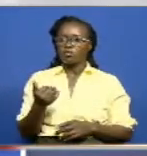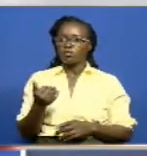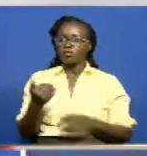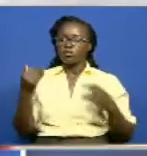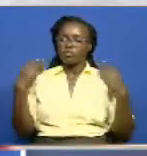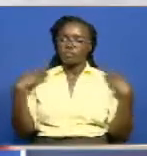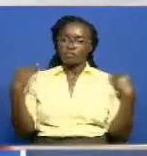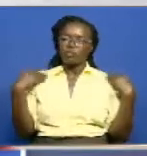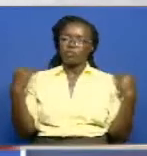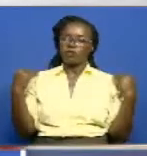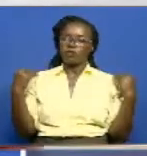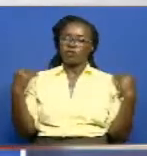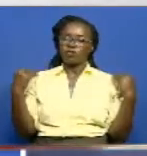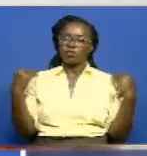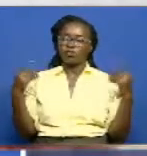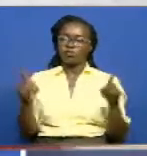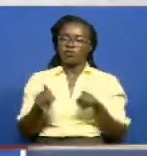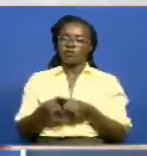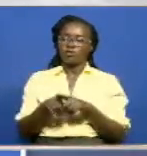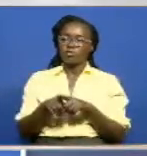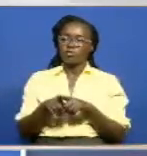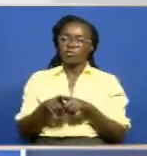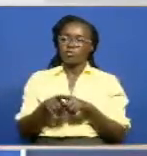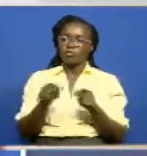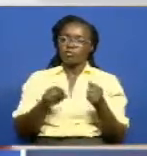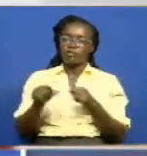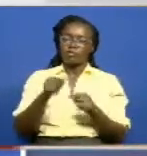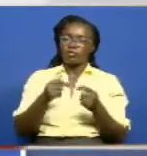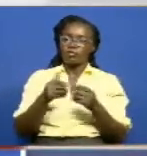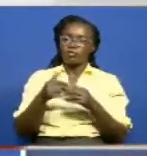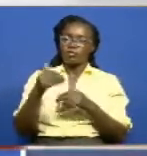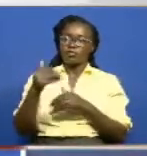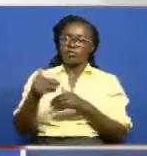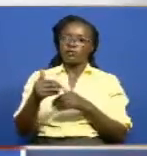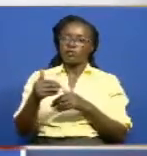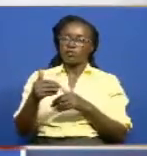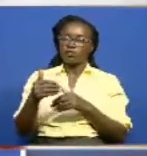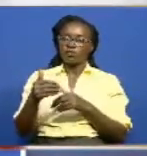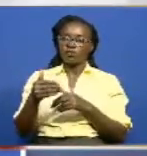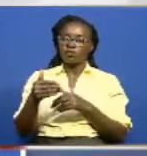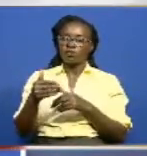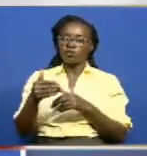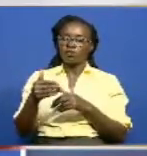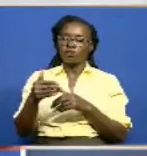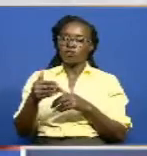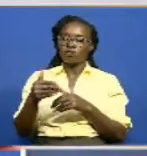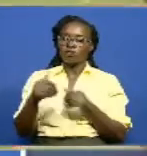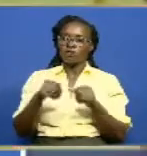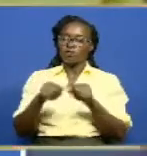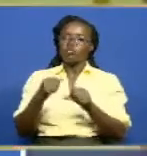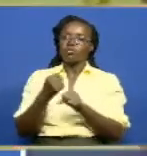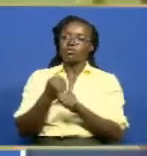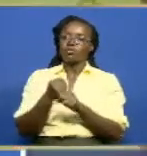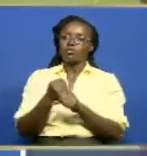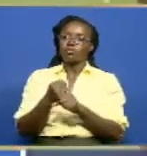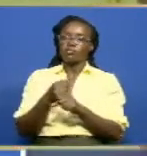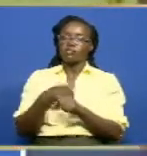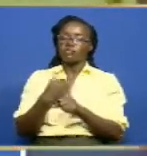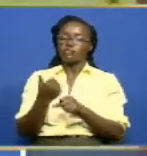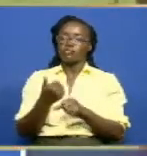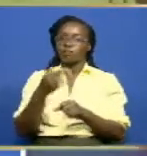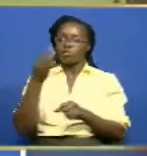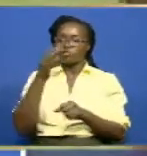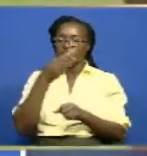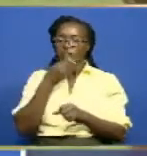to practice, because we still have a lot of rounds to come. So I'll go to the range and keep on doing what I've been doing. Frenchman